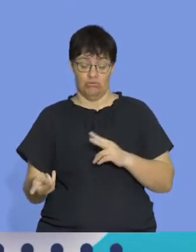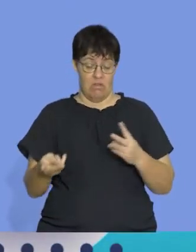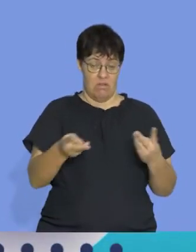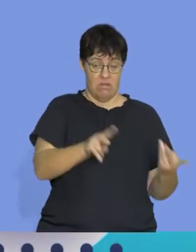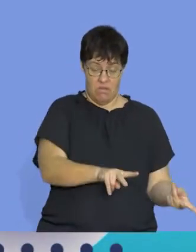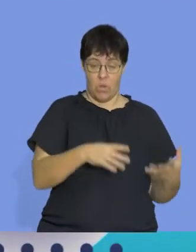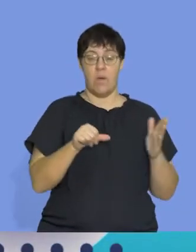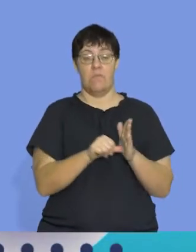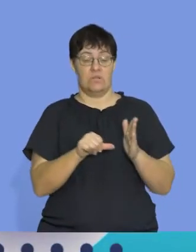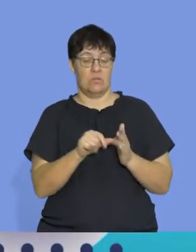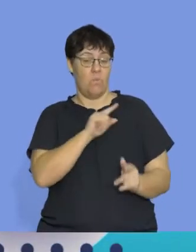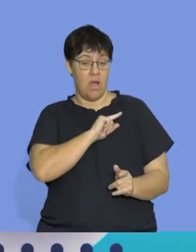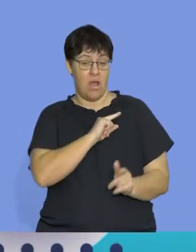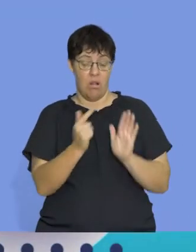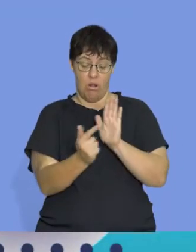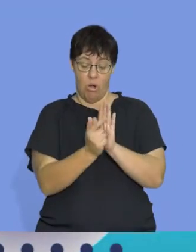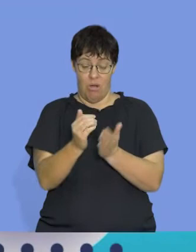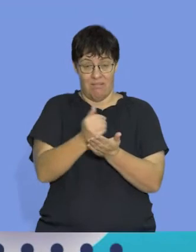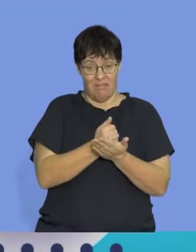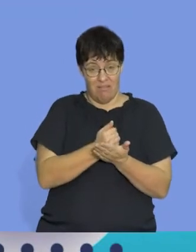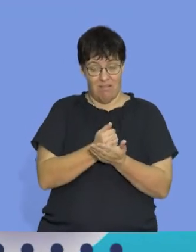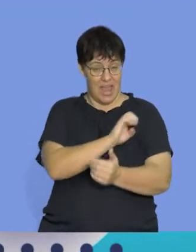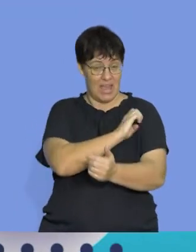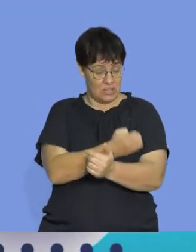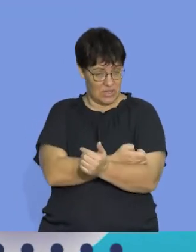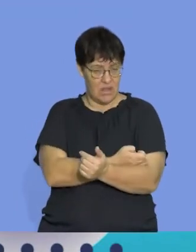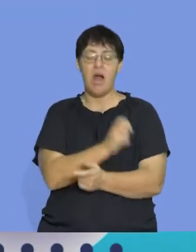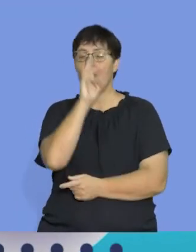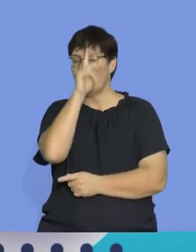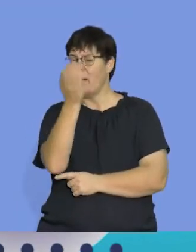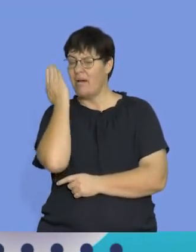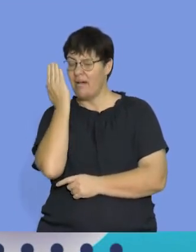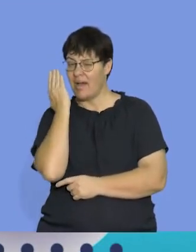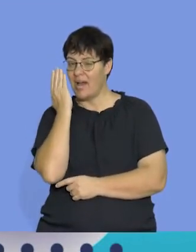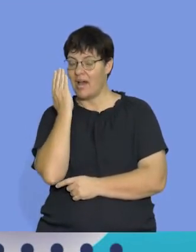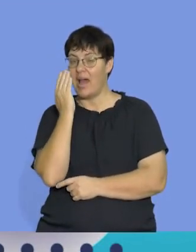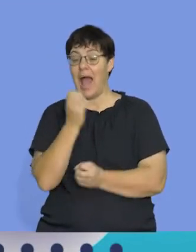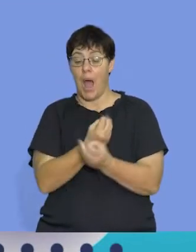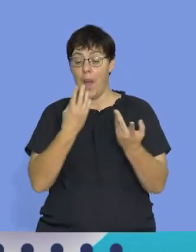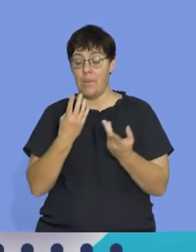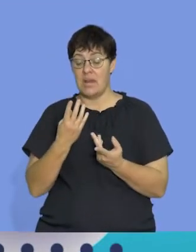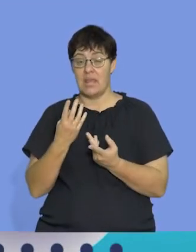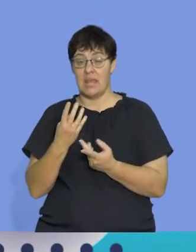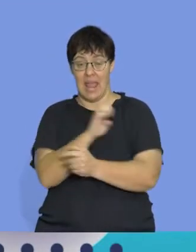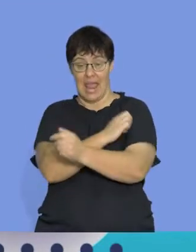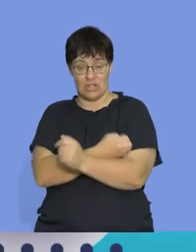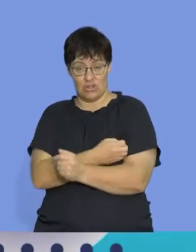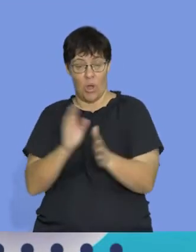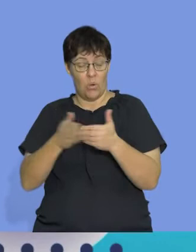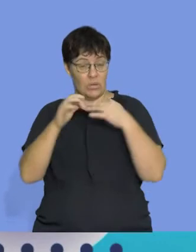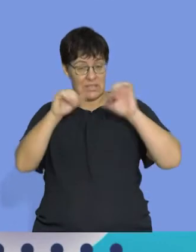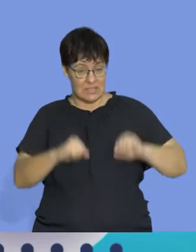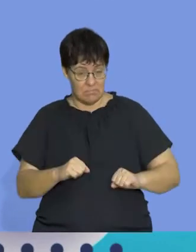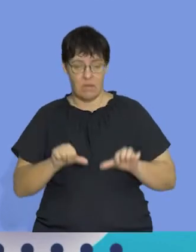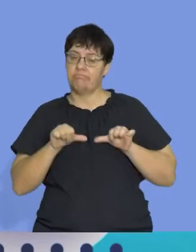law of conservation of energy is concerned, we would recall that the amount of energy in any closed system remains